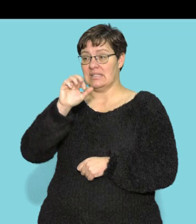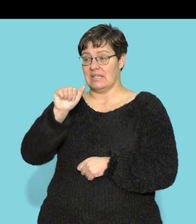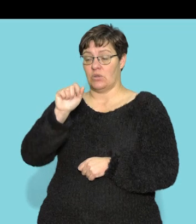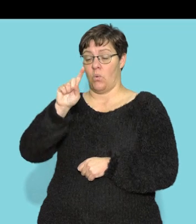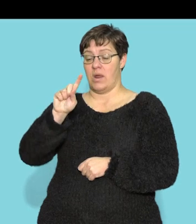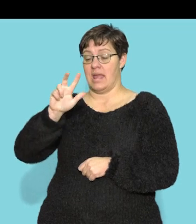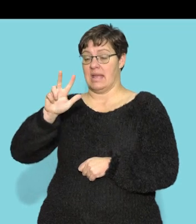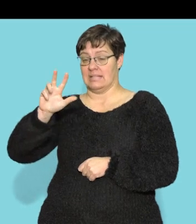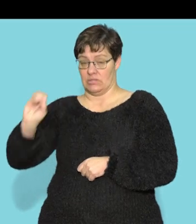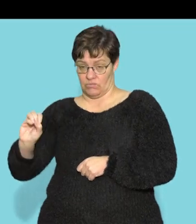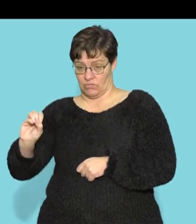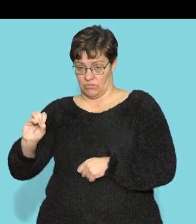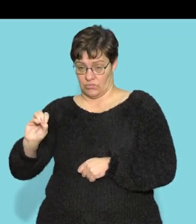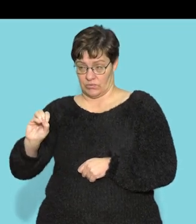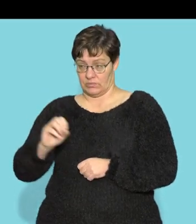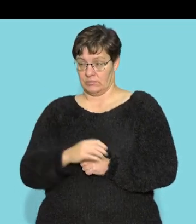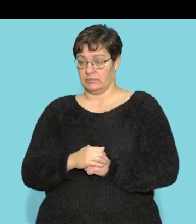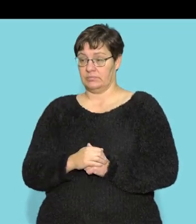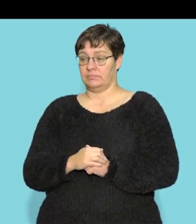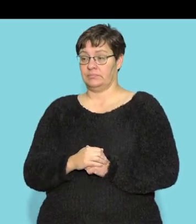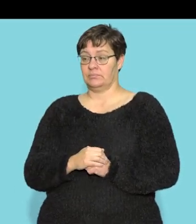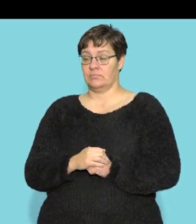36180, right? So